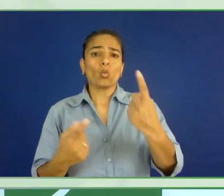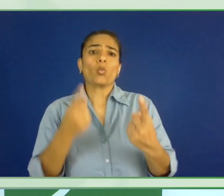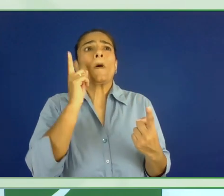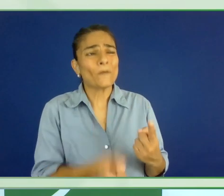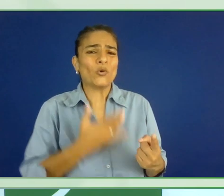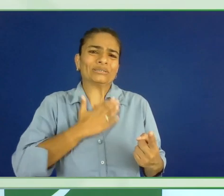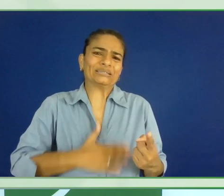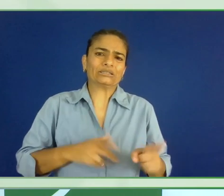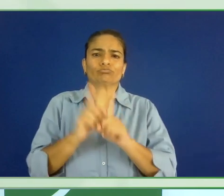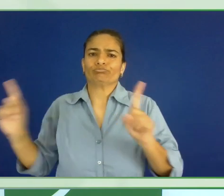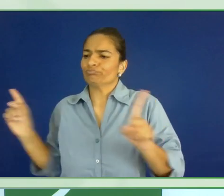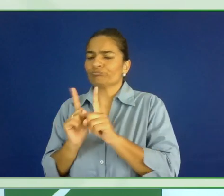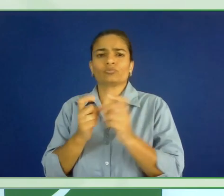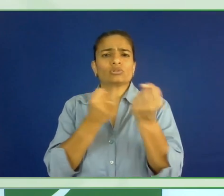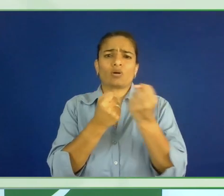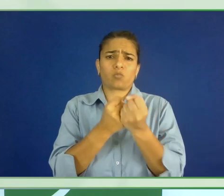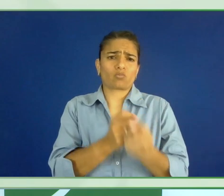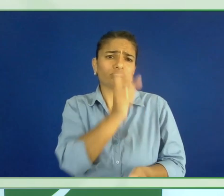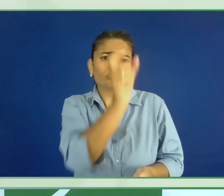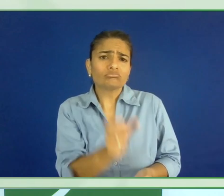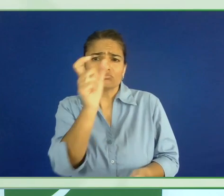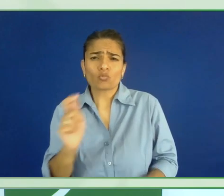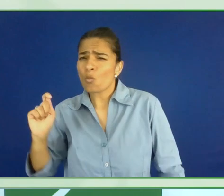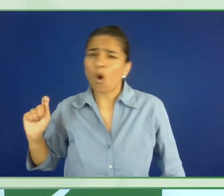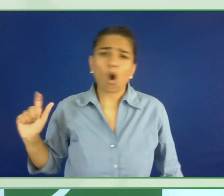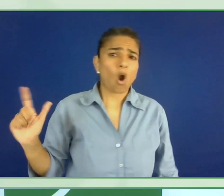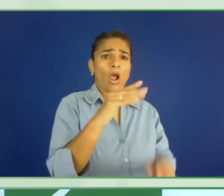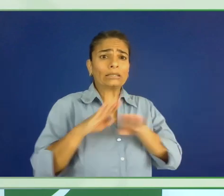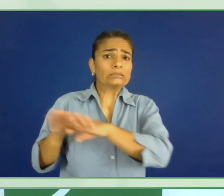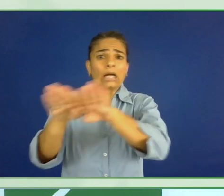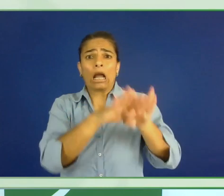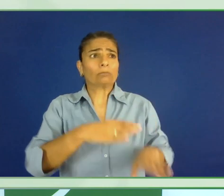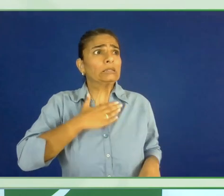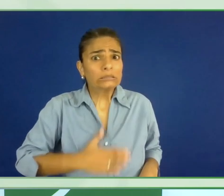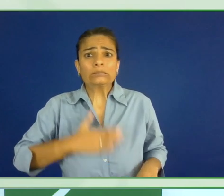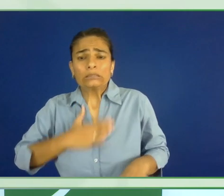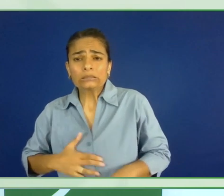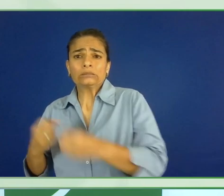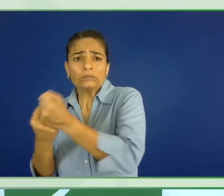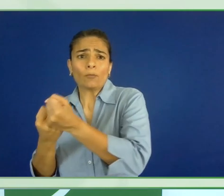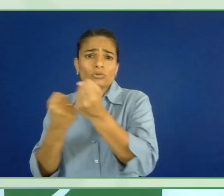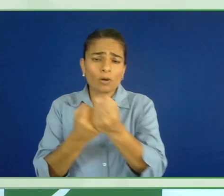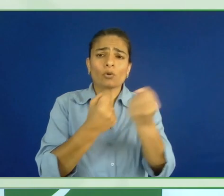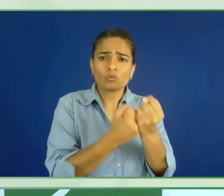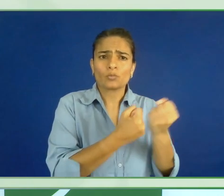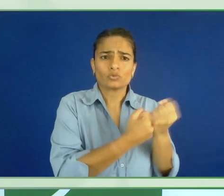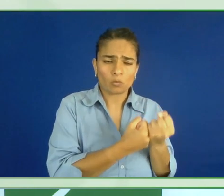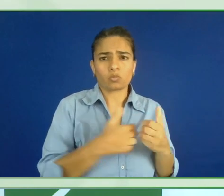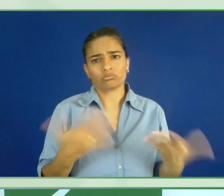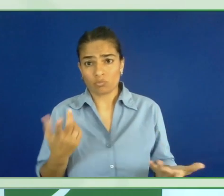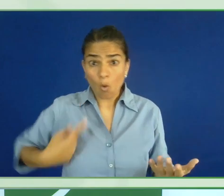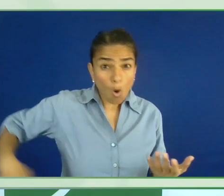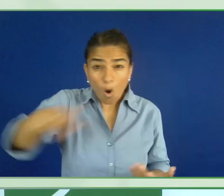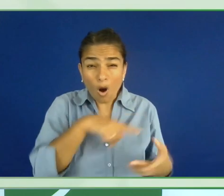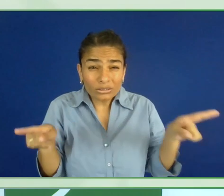same support, even though we have the same disability. So that's what we do, and we have 4 great pillars. Please go ahead.